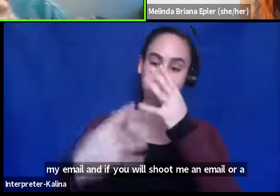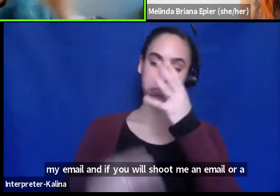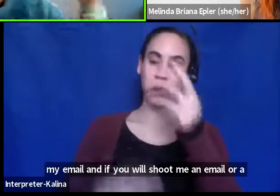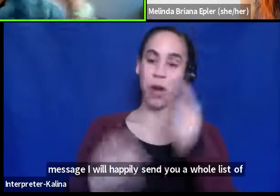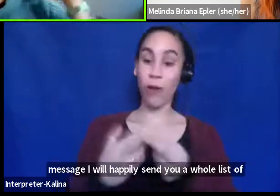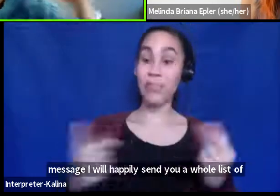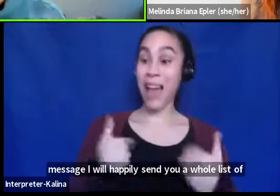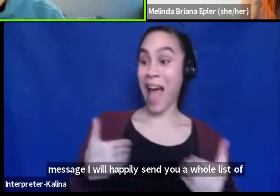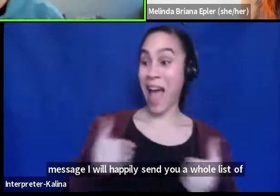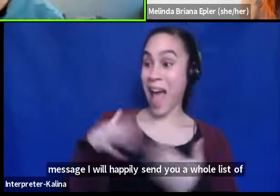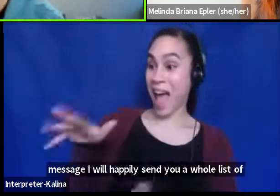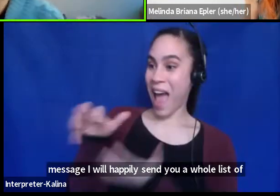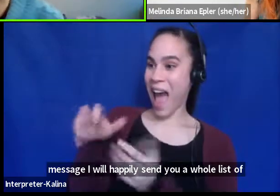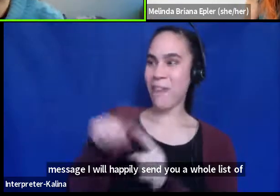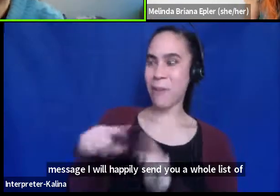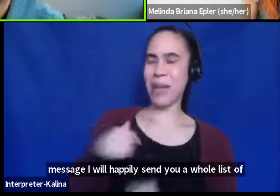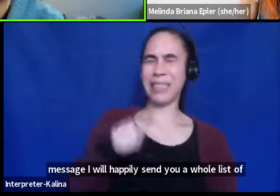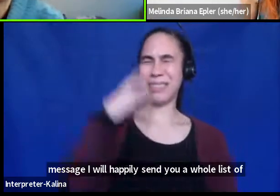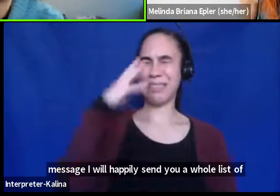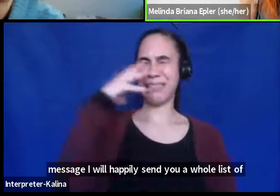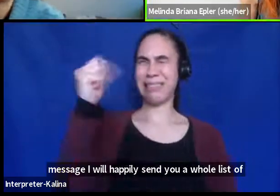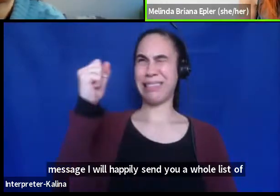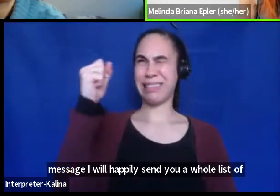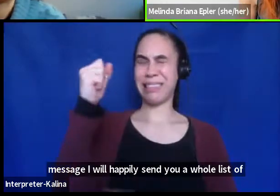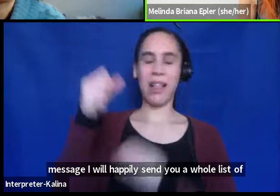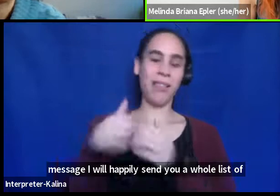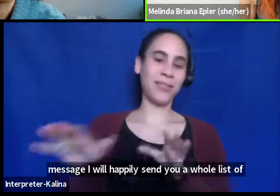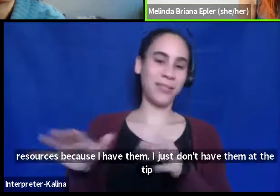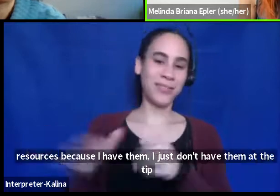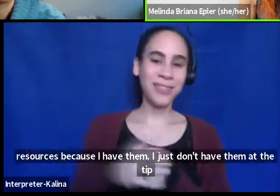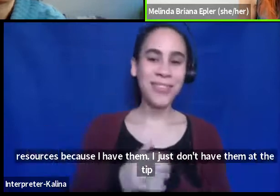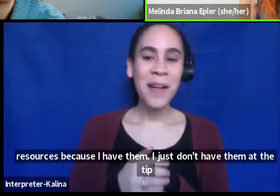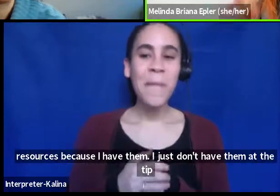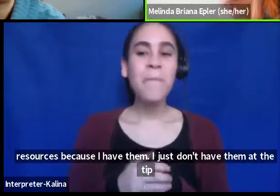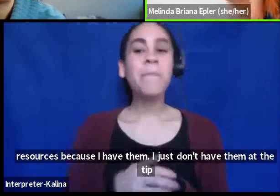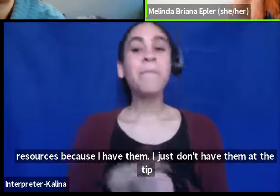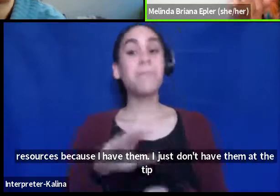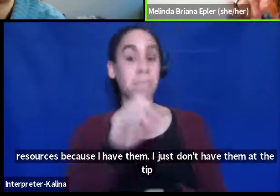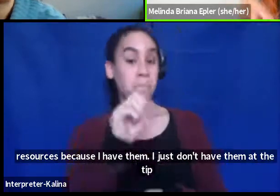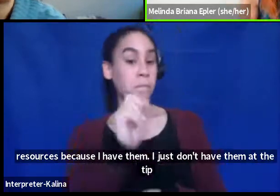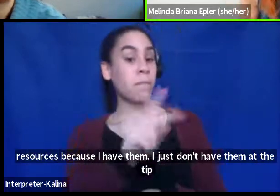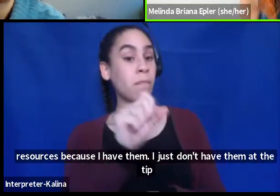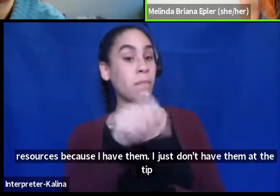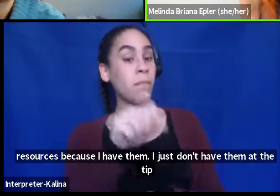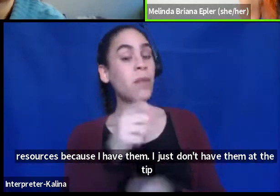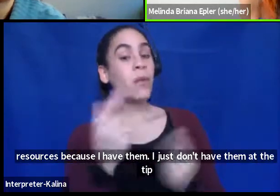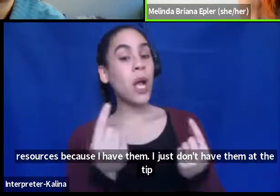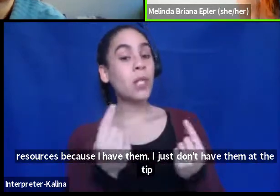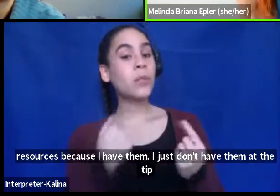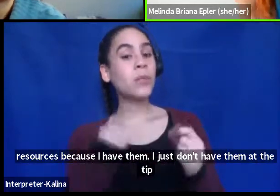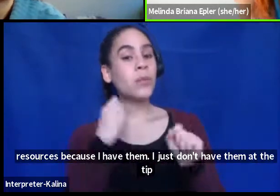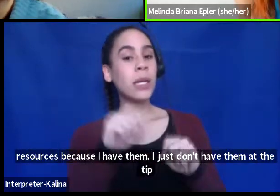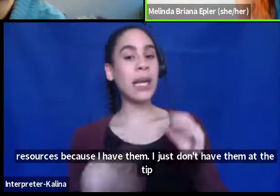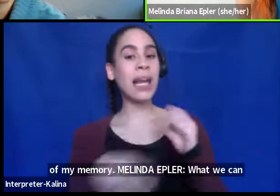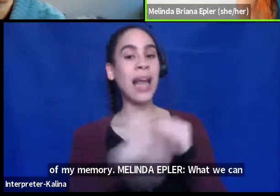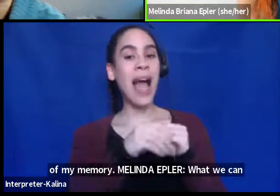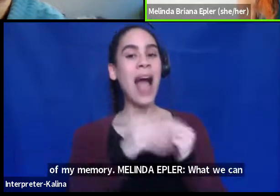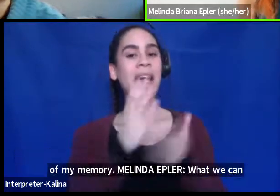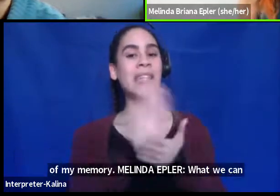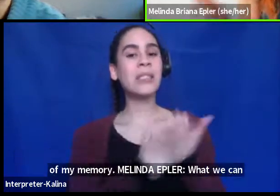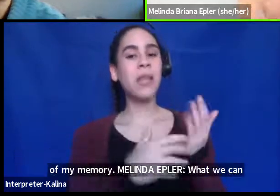have them at the tip of my memory. Yeah, and actually what we can do is we can add a few